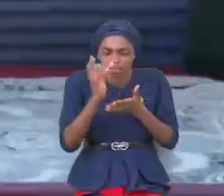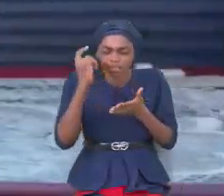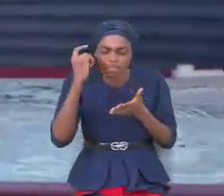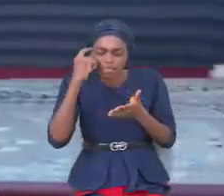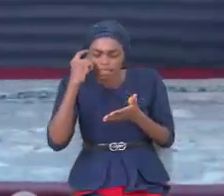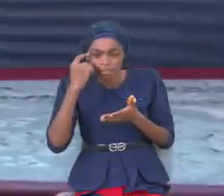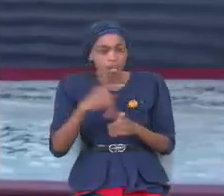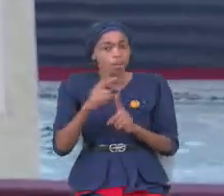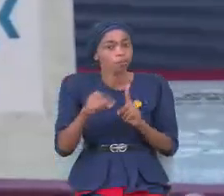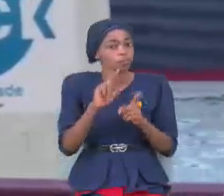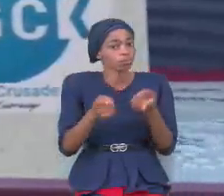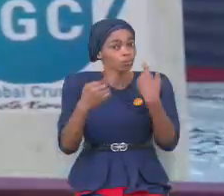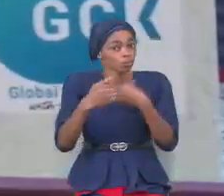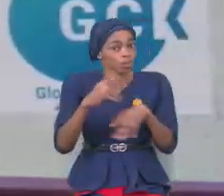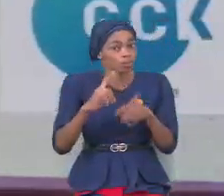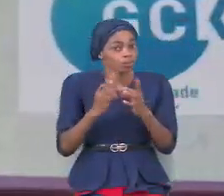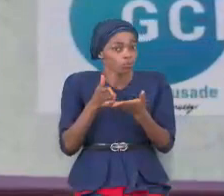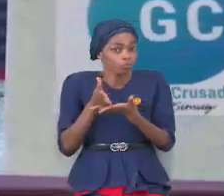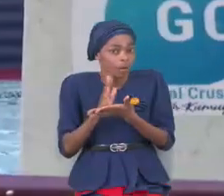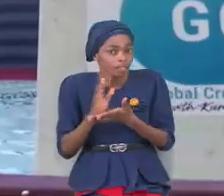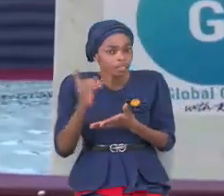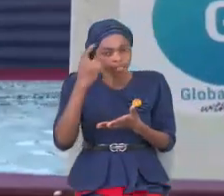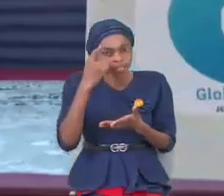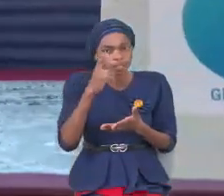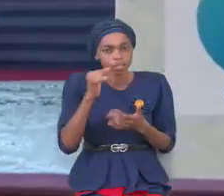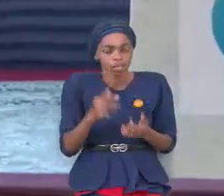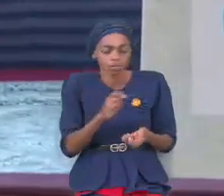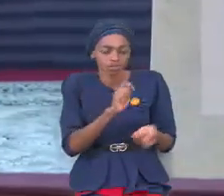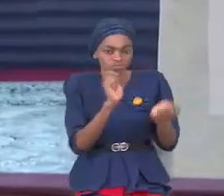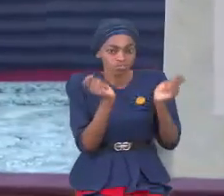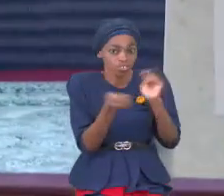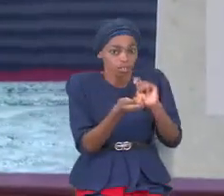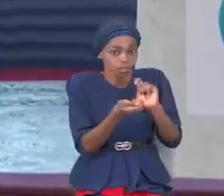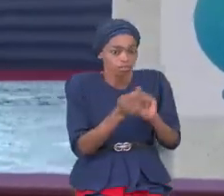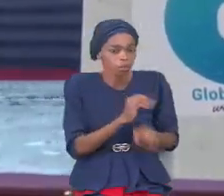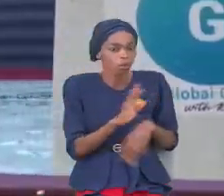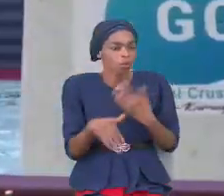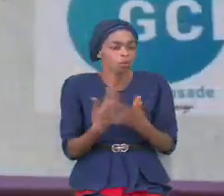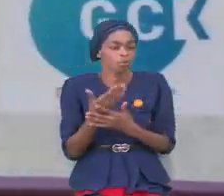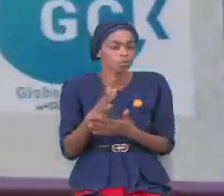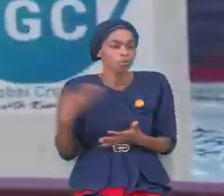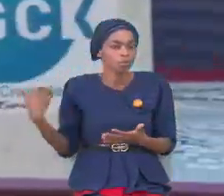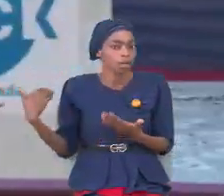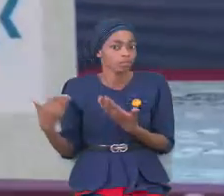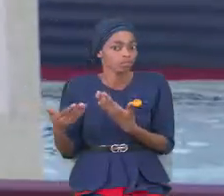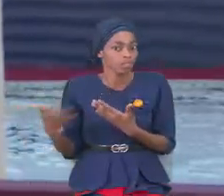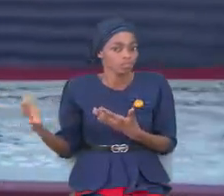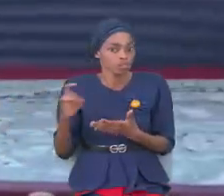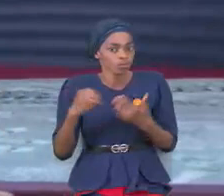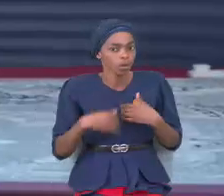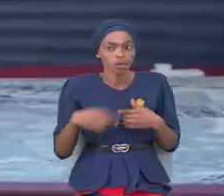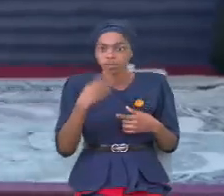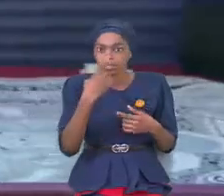all the other things we had said when we were deranged. He said, how many hired servants of